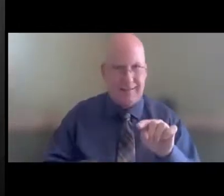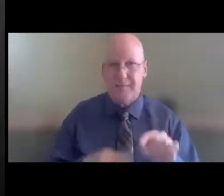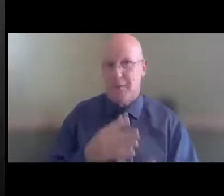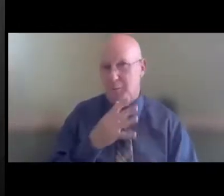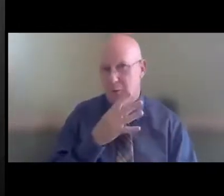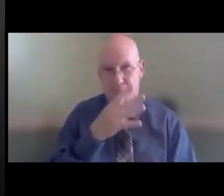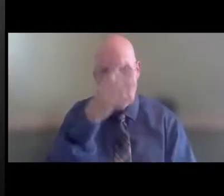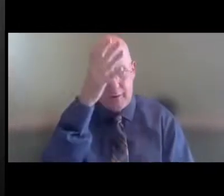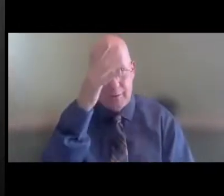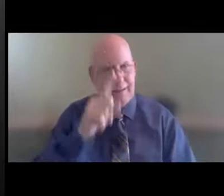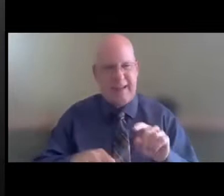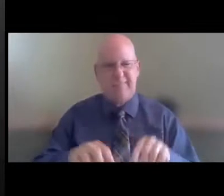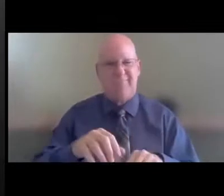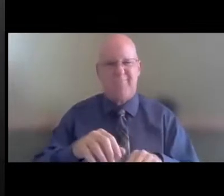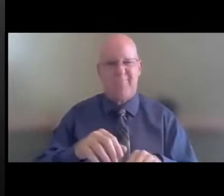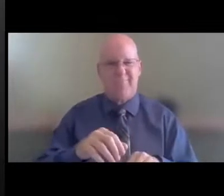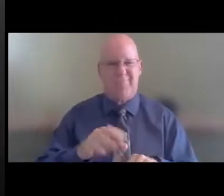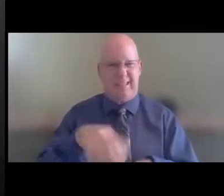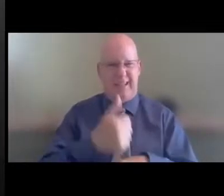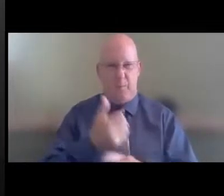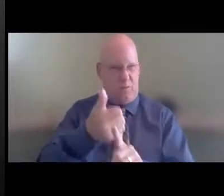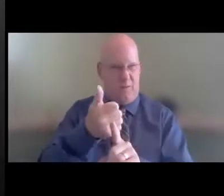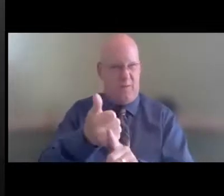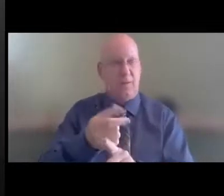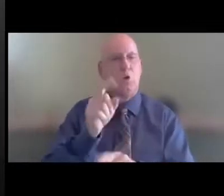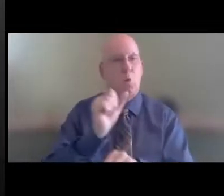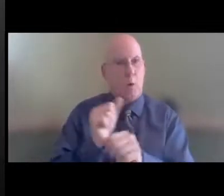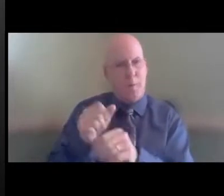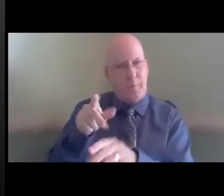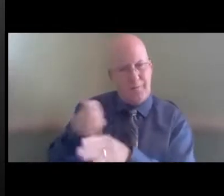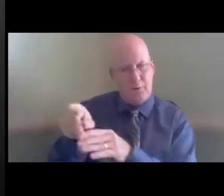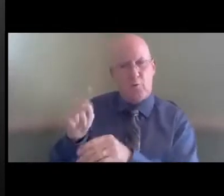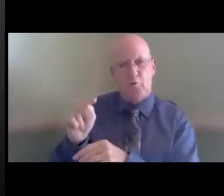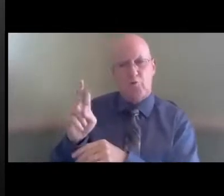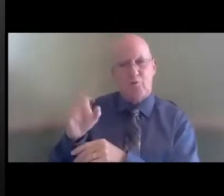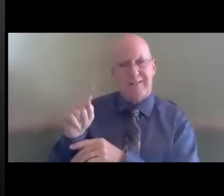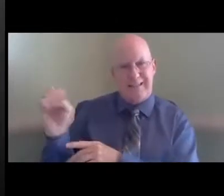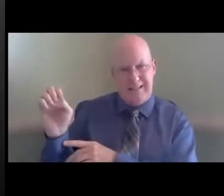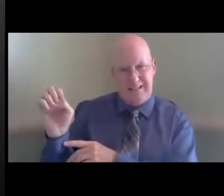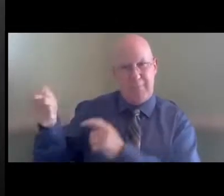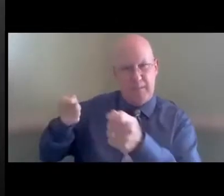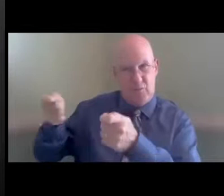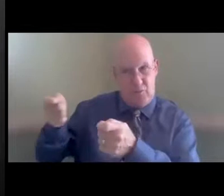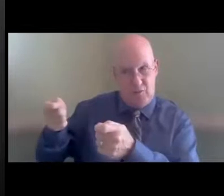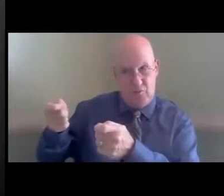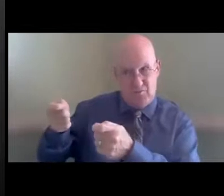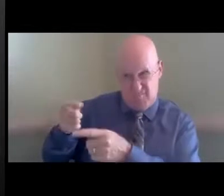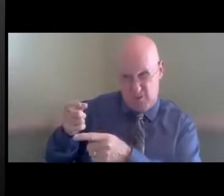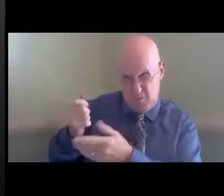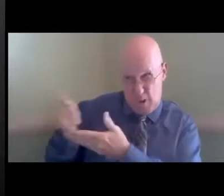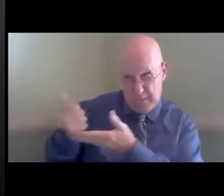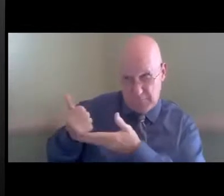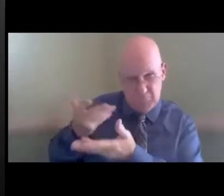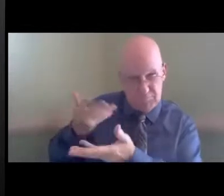maybe be the trustee. So you'll work with the professional trustee on administering the funds and determining